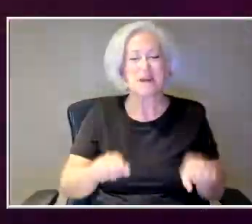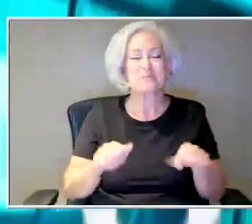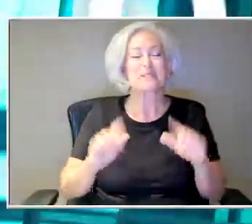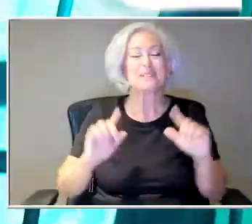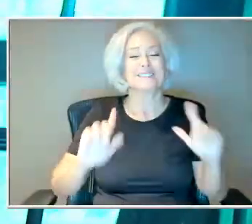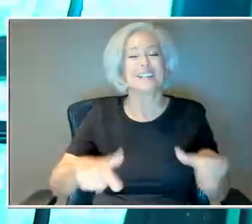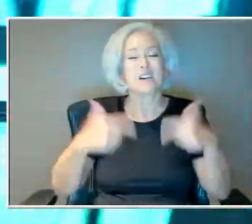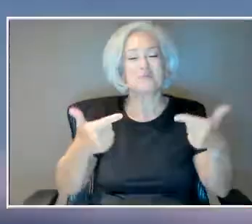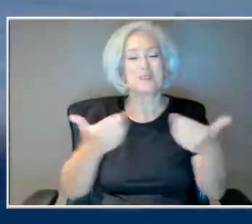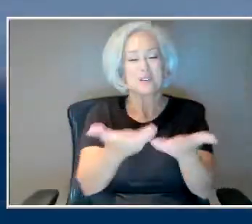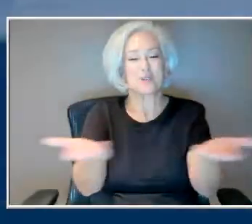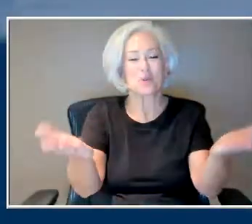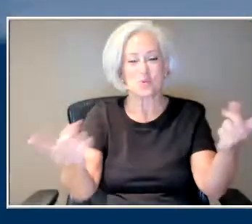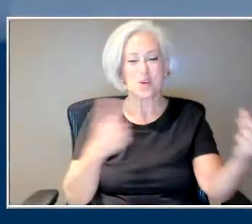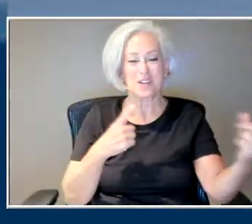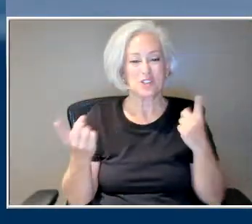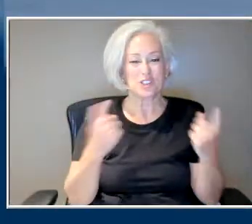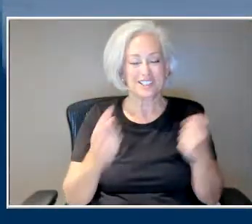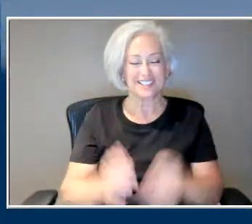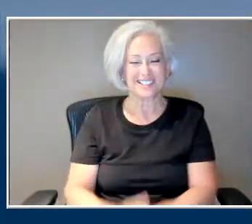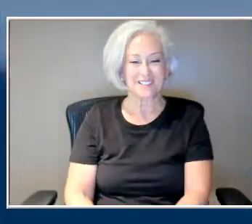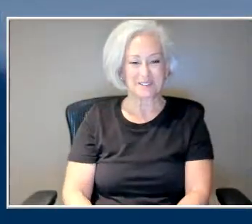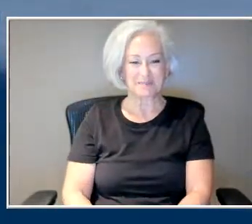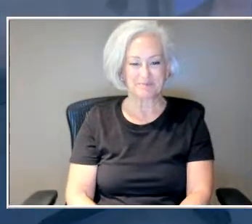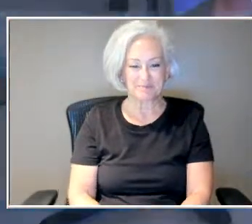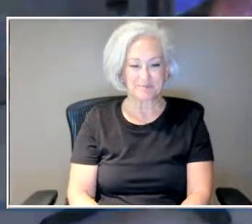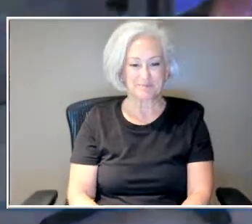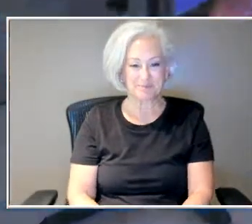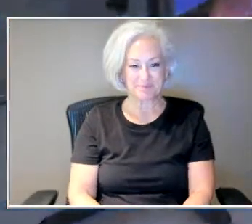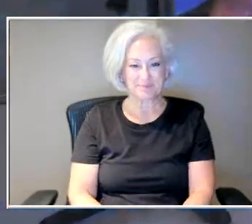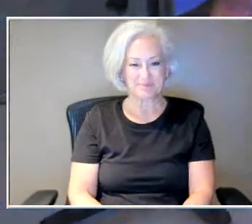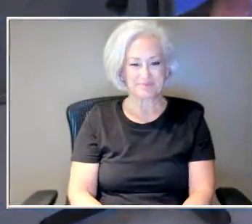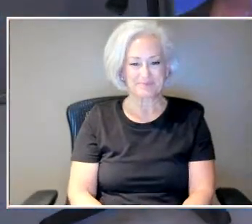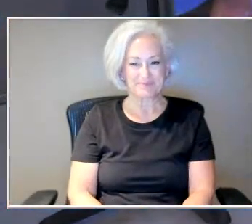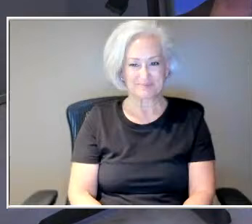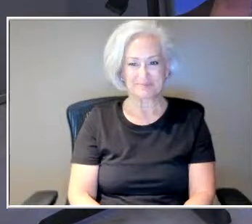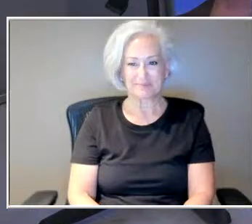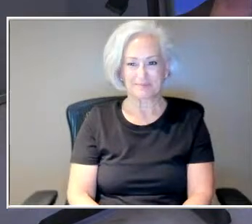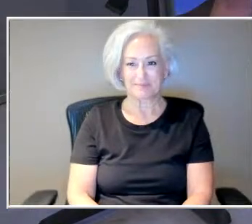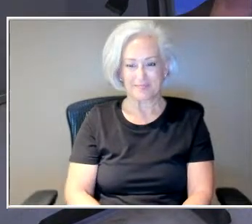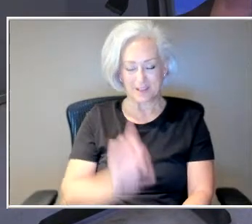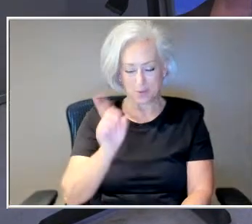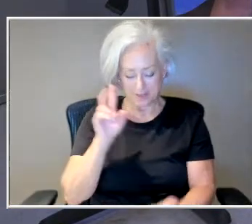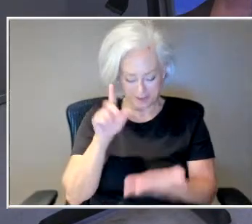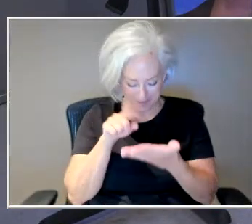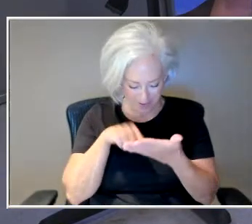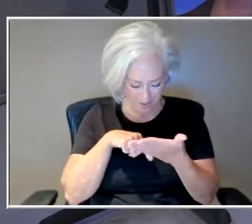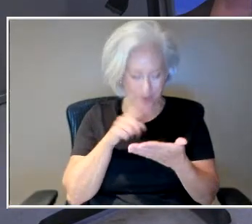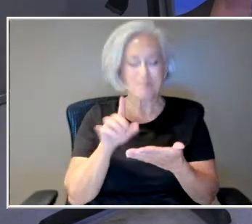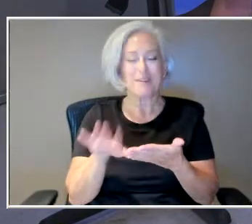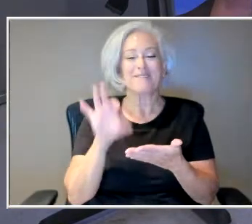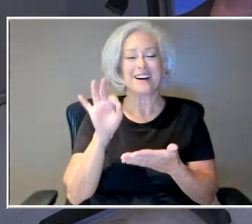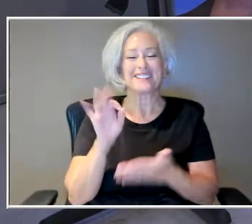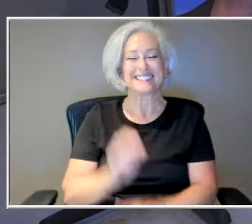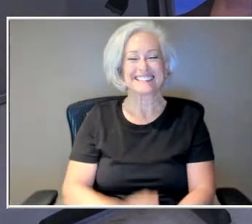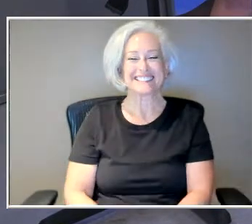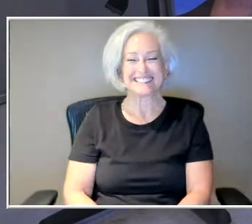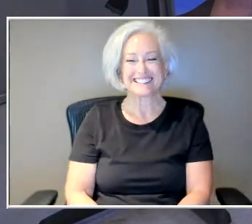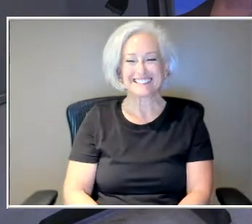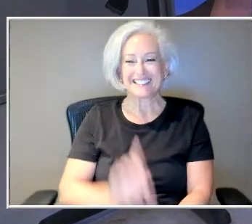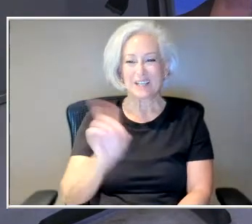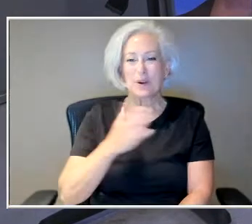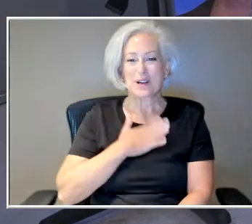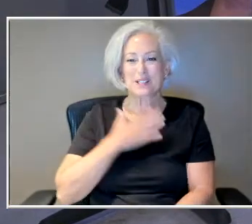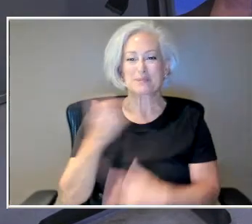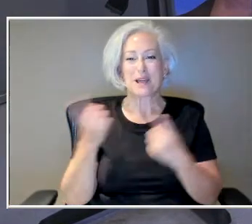our viewers. All right, where are they? Okay. Where are our questions from our viewers?